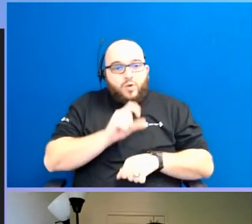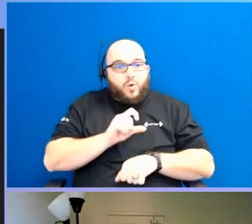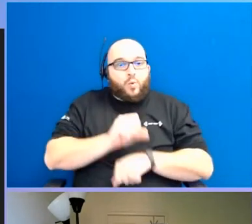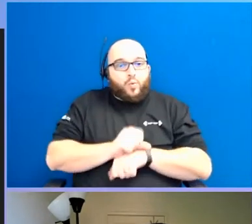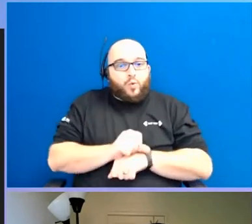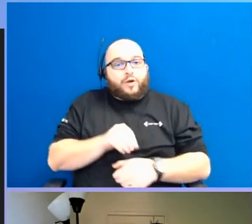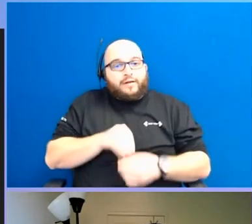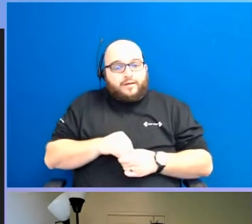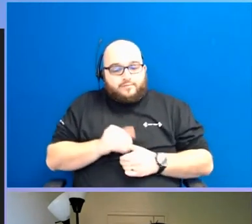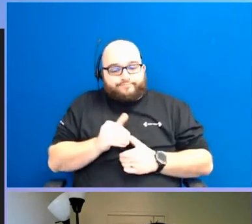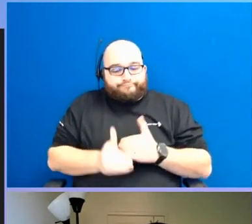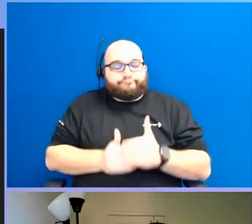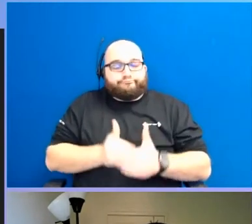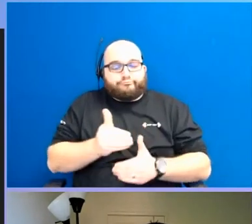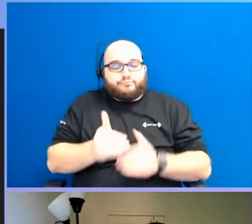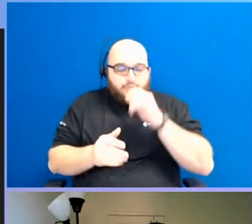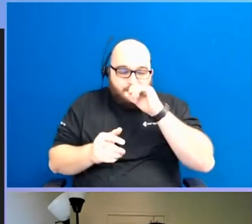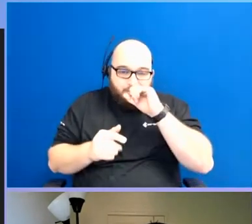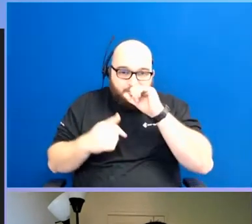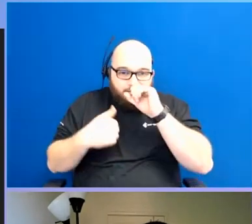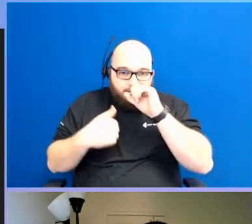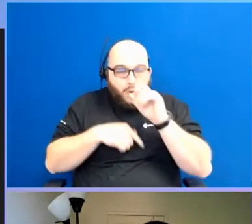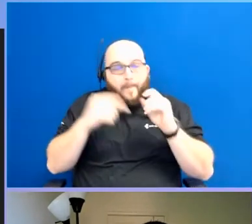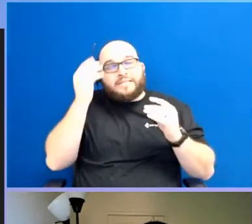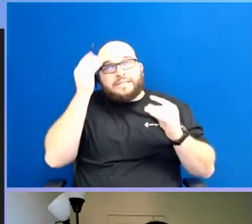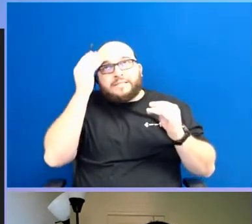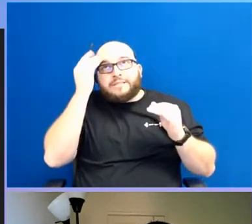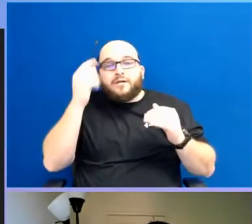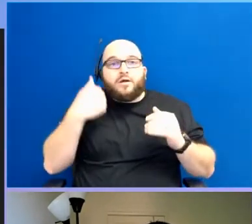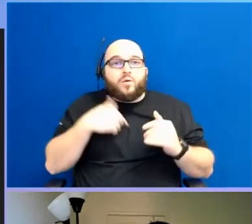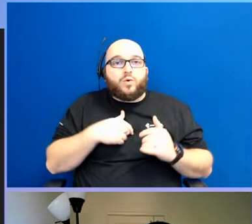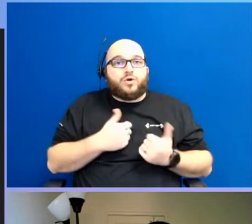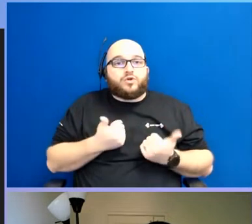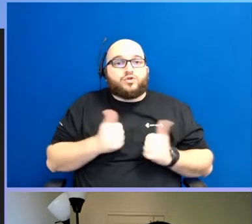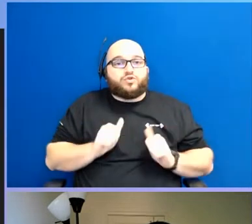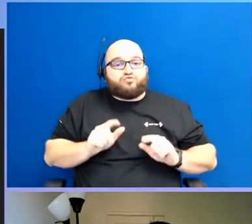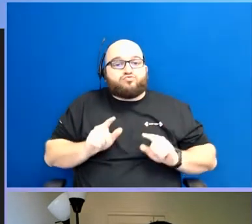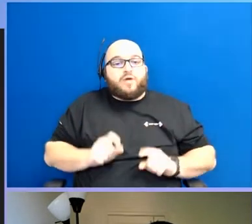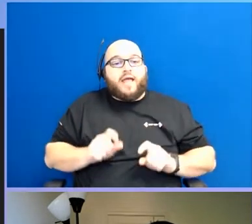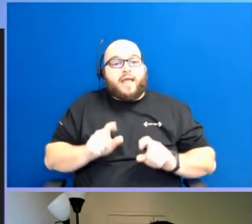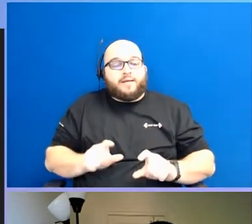we've been thinking about it, and we're